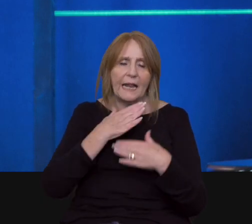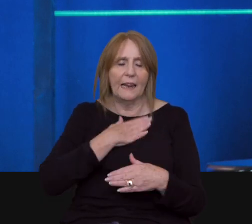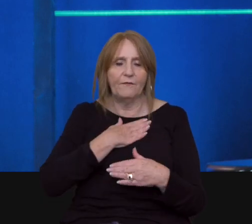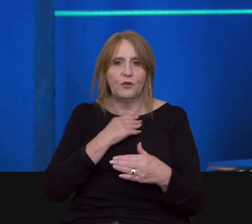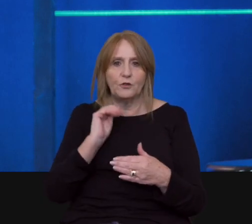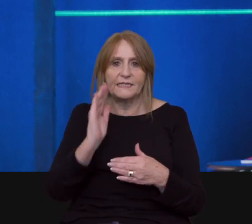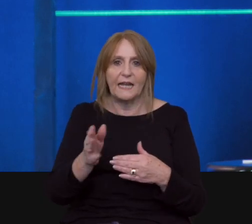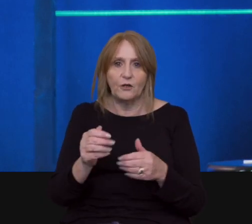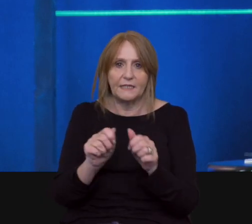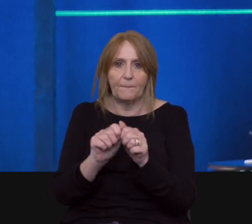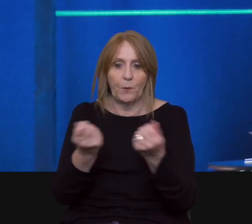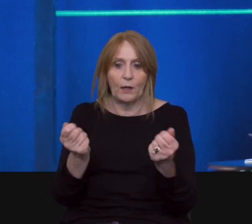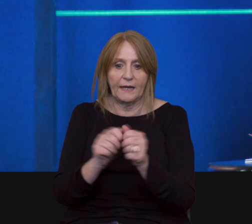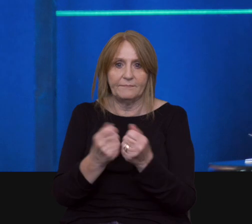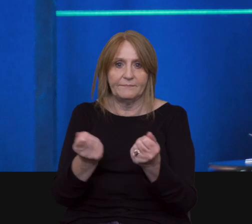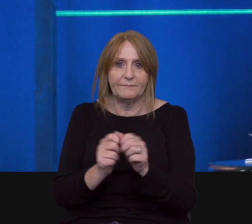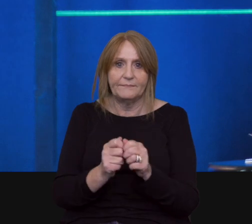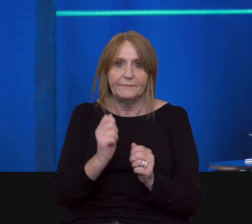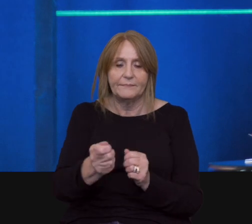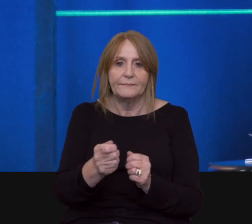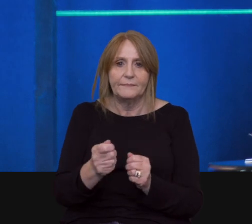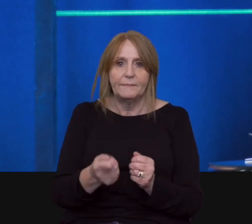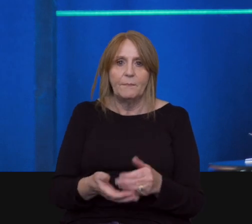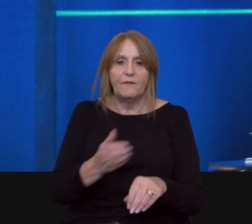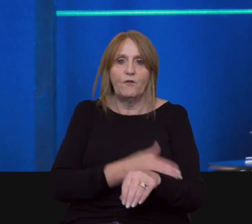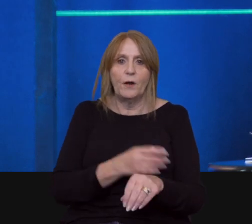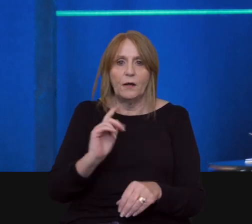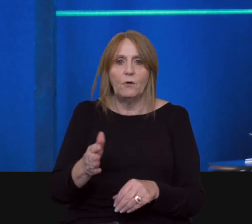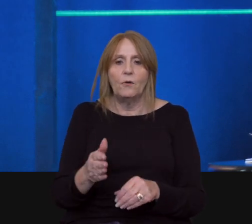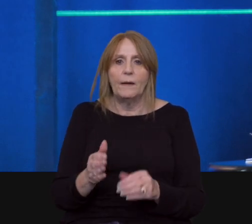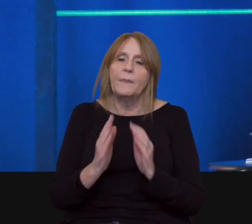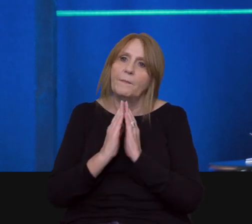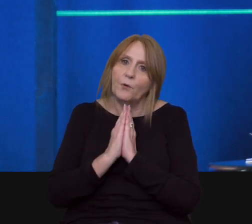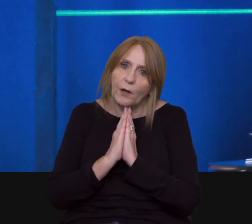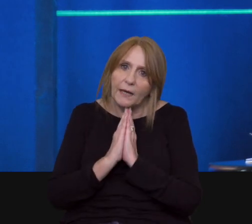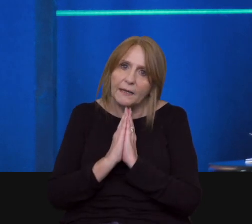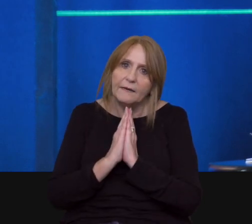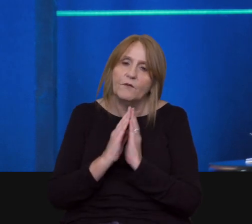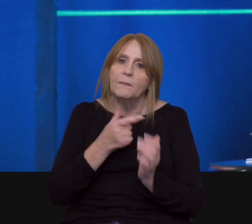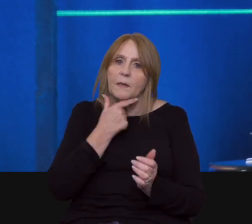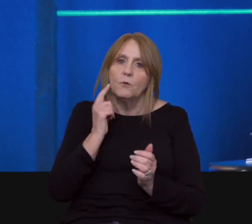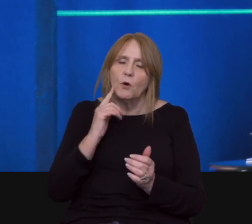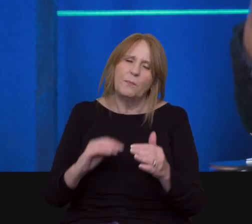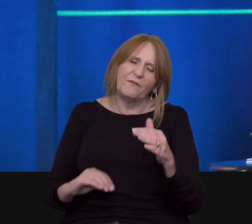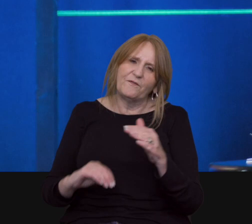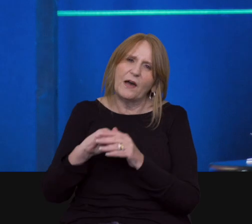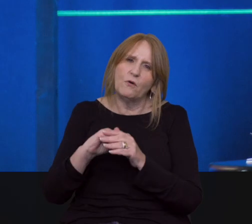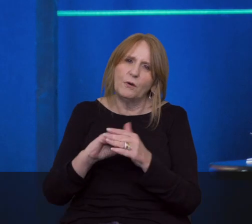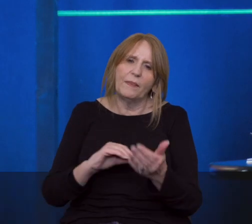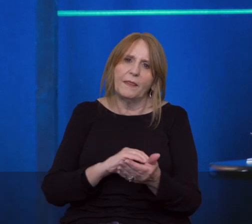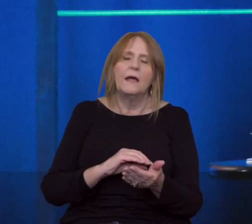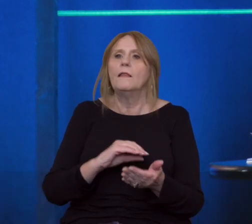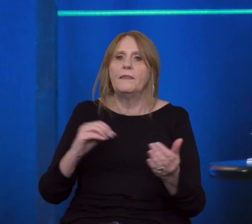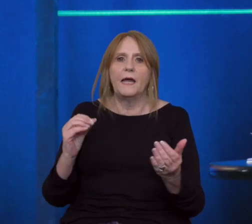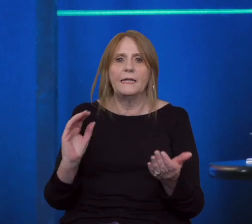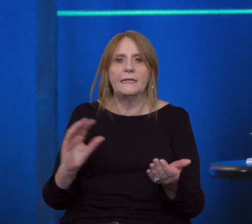booklet. But just before I go, I did say I'd be praying for those people who want to be filled with the dynamic of the Holy Spirit. It's His power in